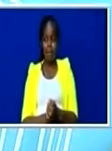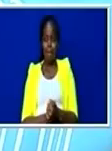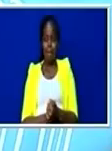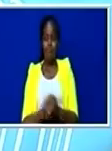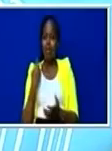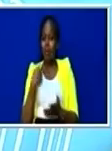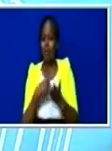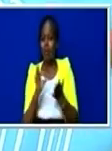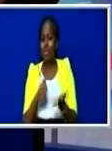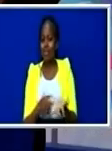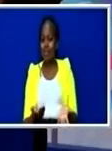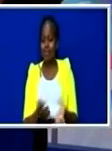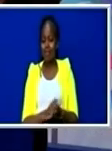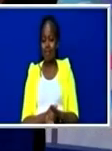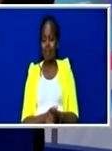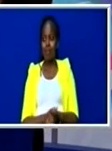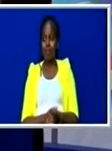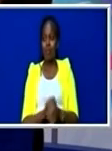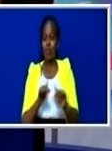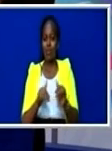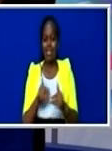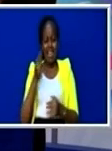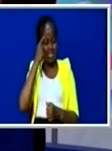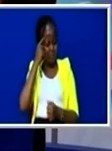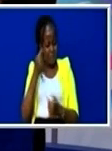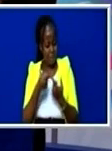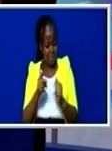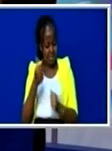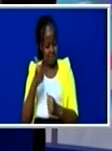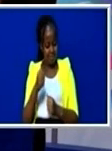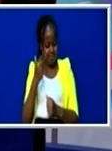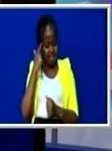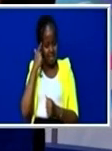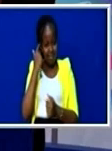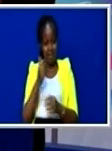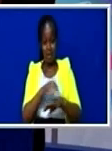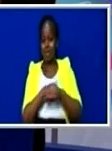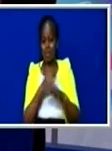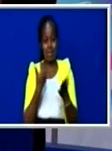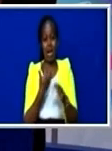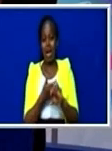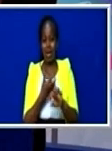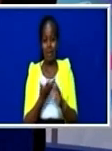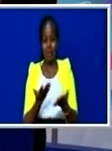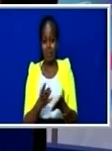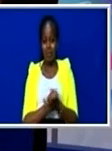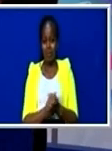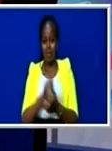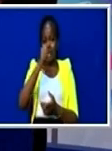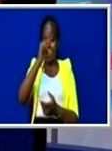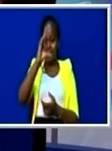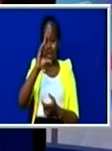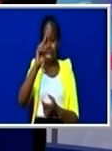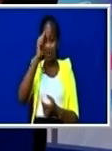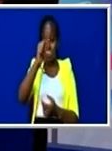The number of Wait. I have it in my fingertips. Kizungu ndio inaniangusha. the You have something? glycerol. Is it the glycerol or the